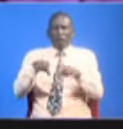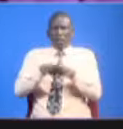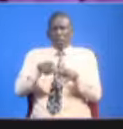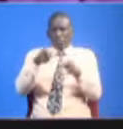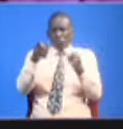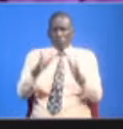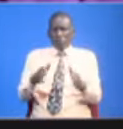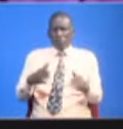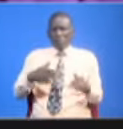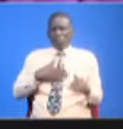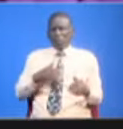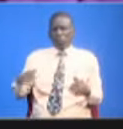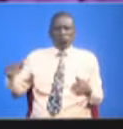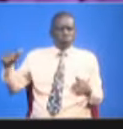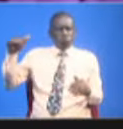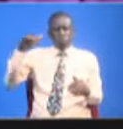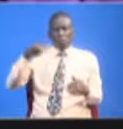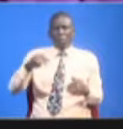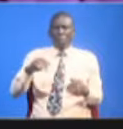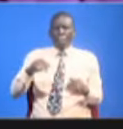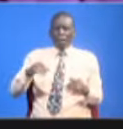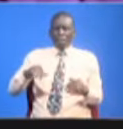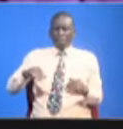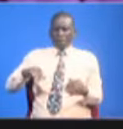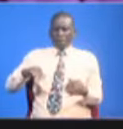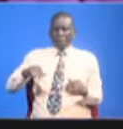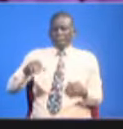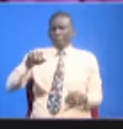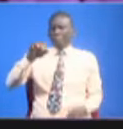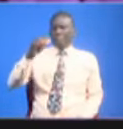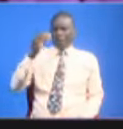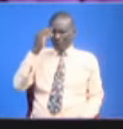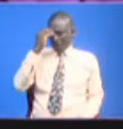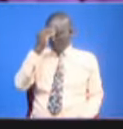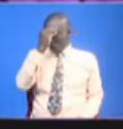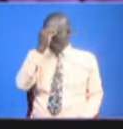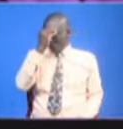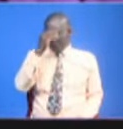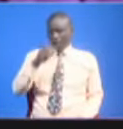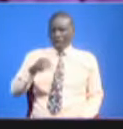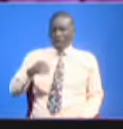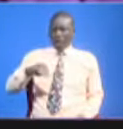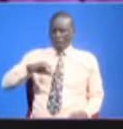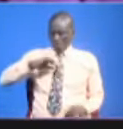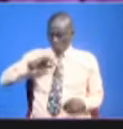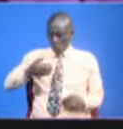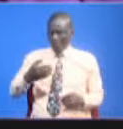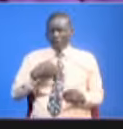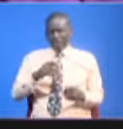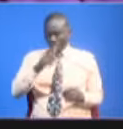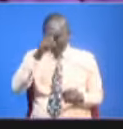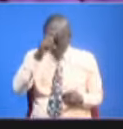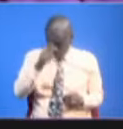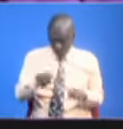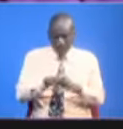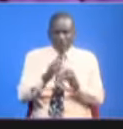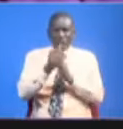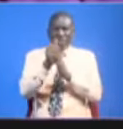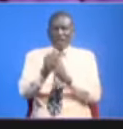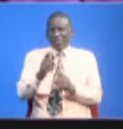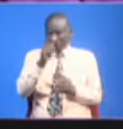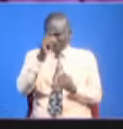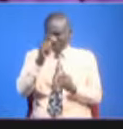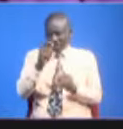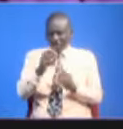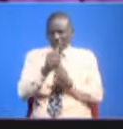my senior Martha Karua, rafiki yangu sana na mama ambaye mimi naheshimu sana kama kiongozi, manake ni kiongozi ambaye